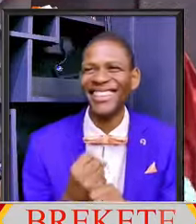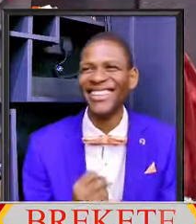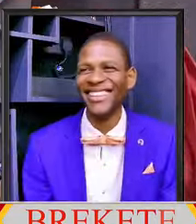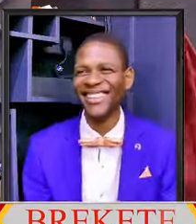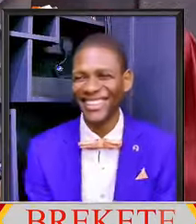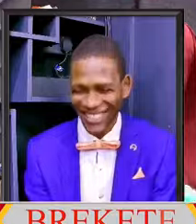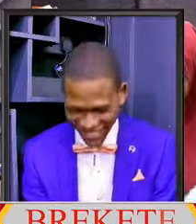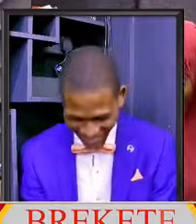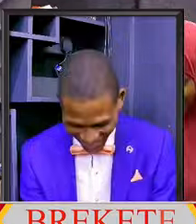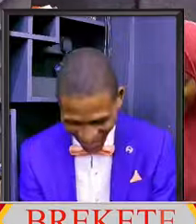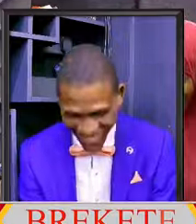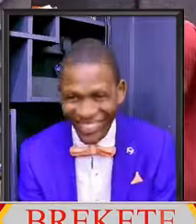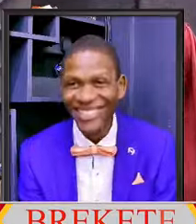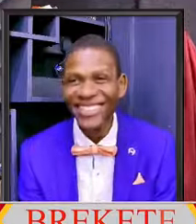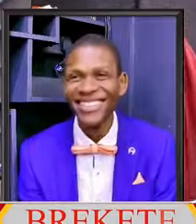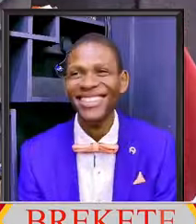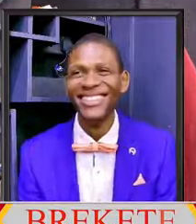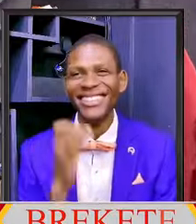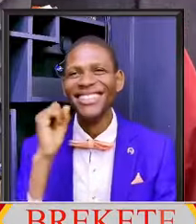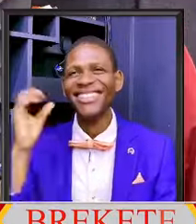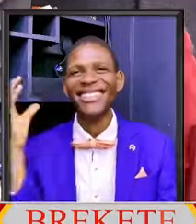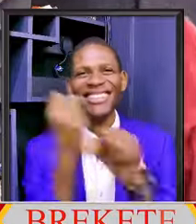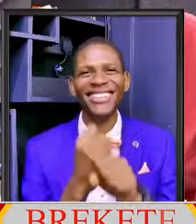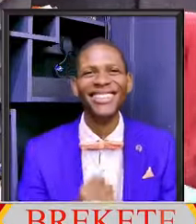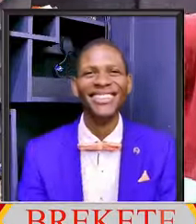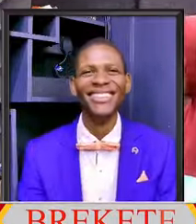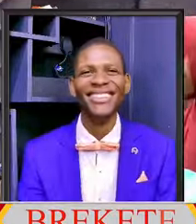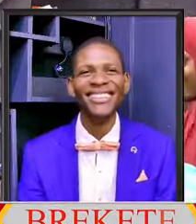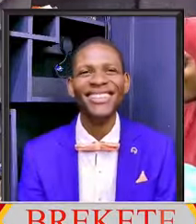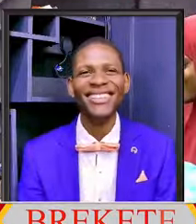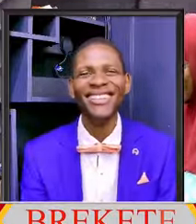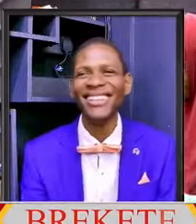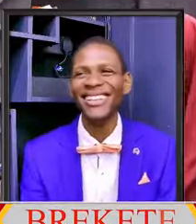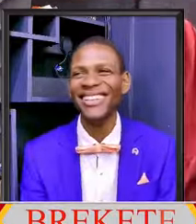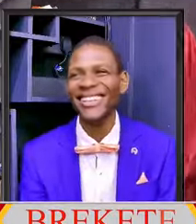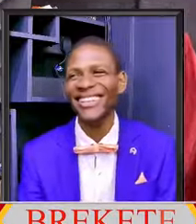One, two, three. Hey, this side. She catch her.